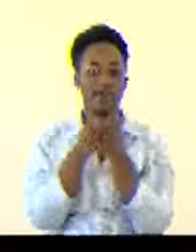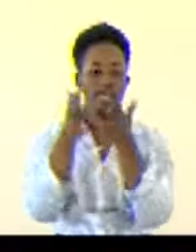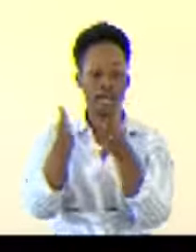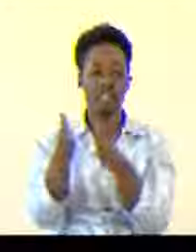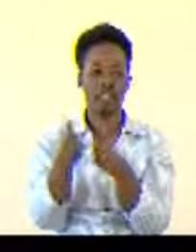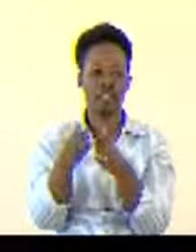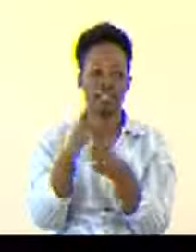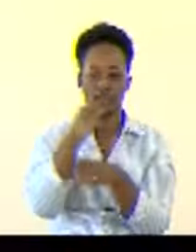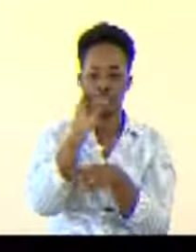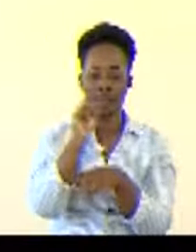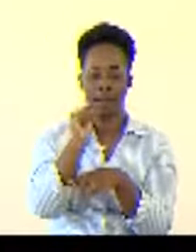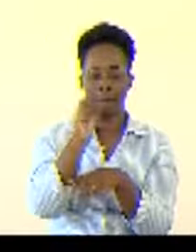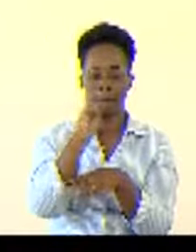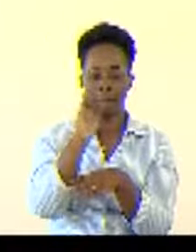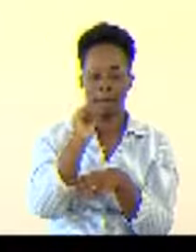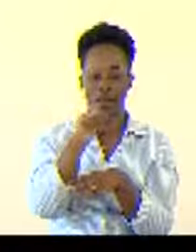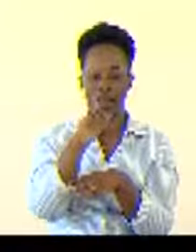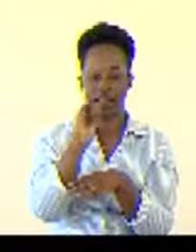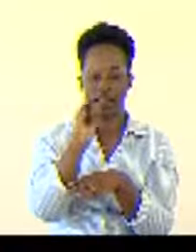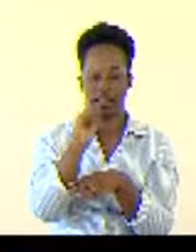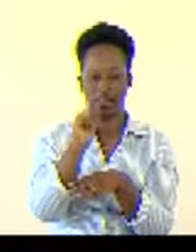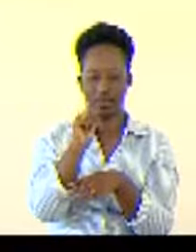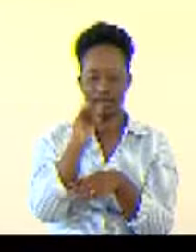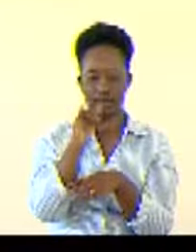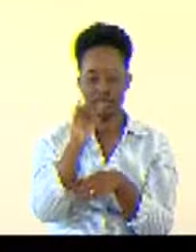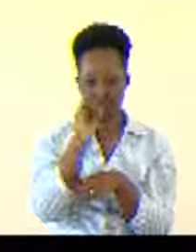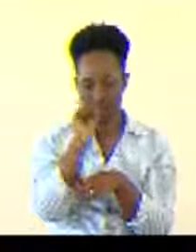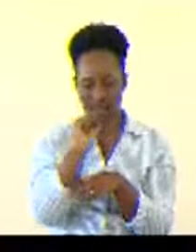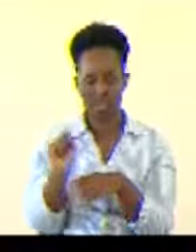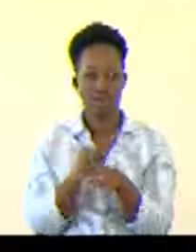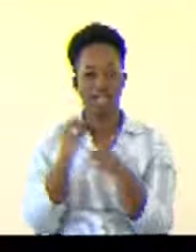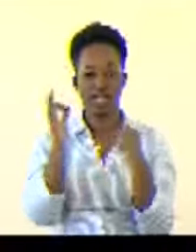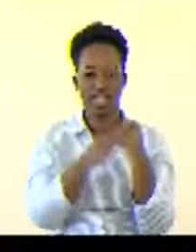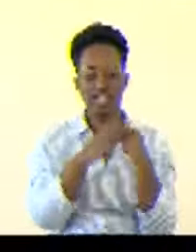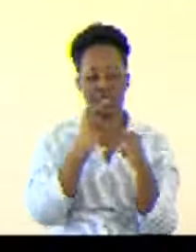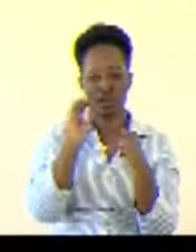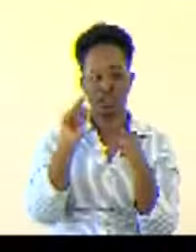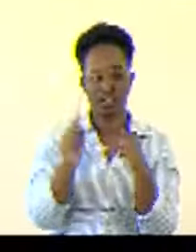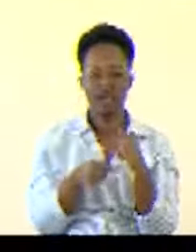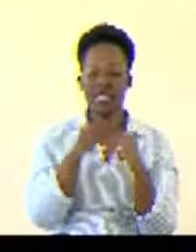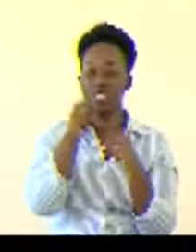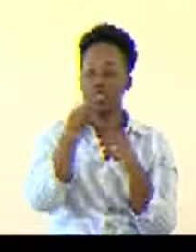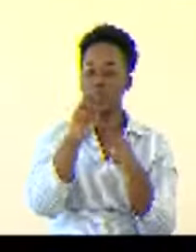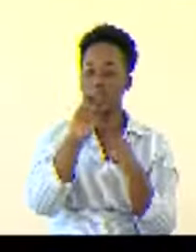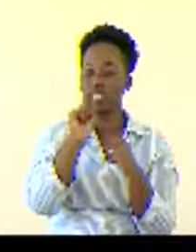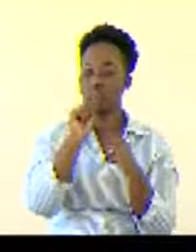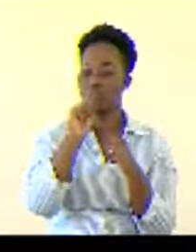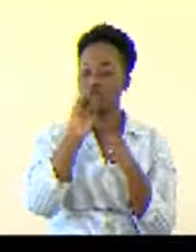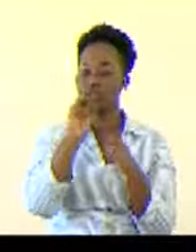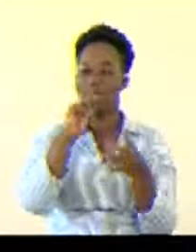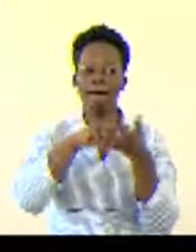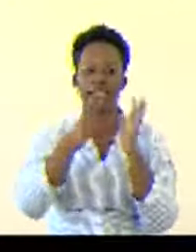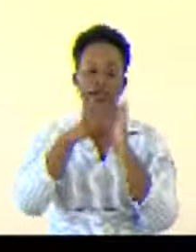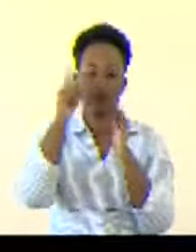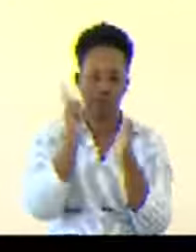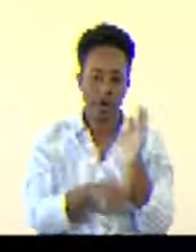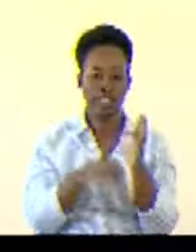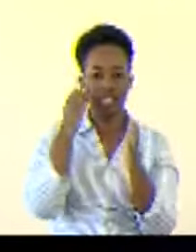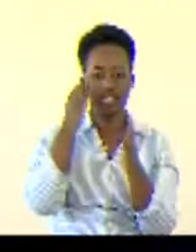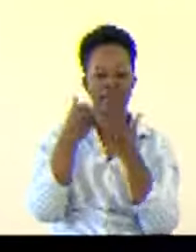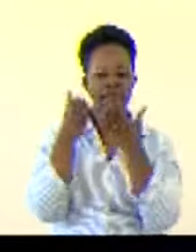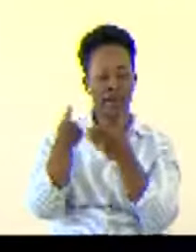worth 800,000, if you are to get that ratio, the answer that you get, what does it mean? If current assets